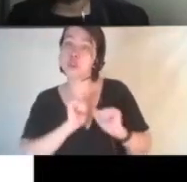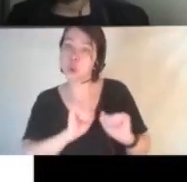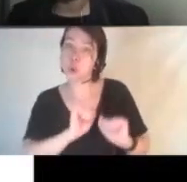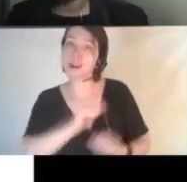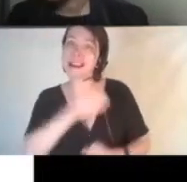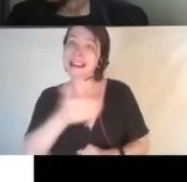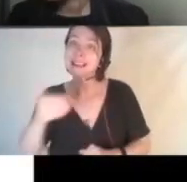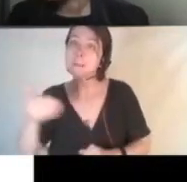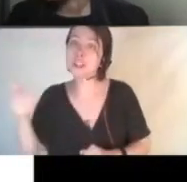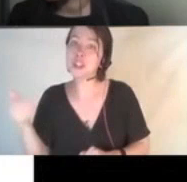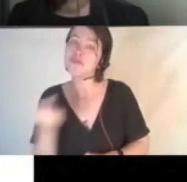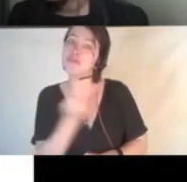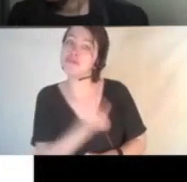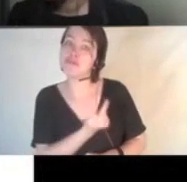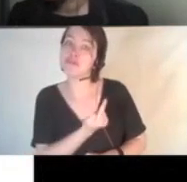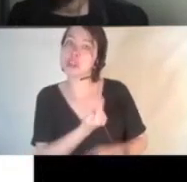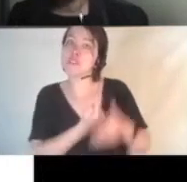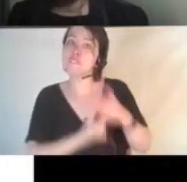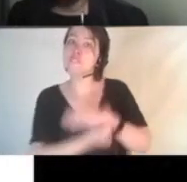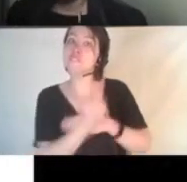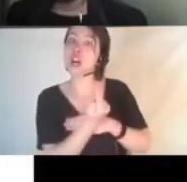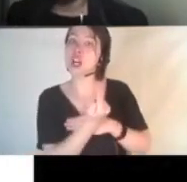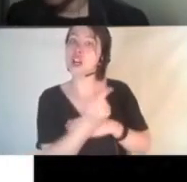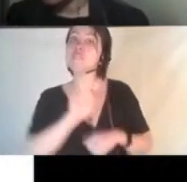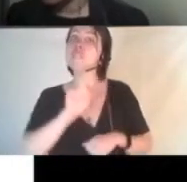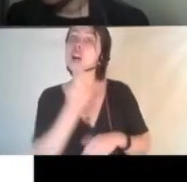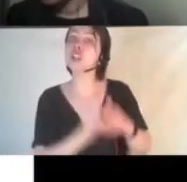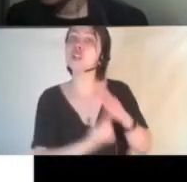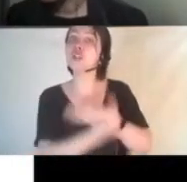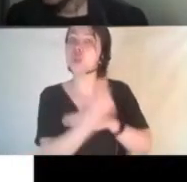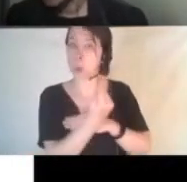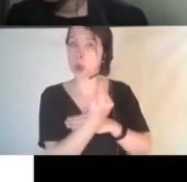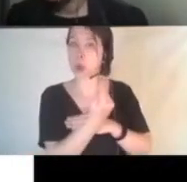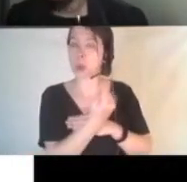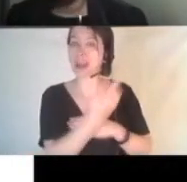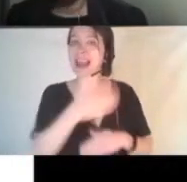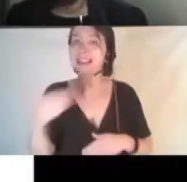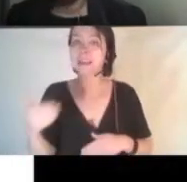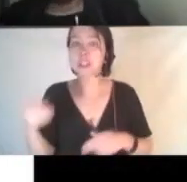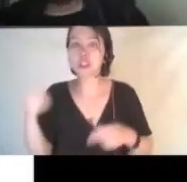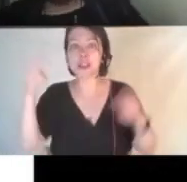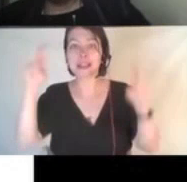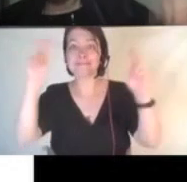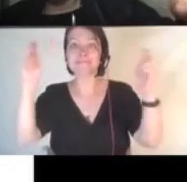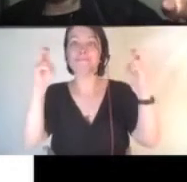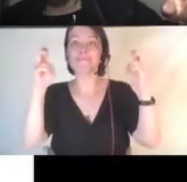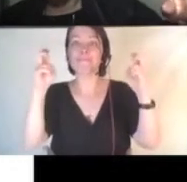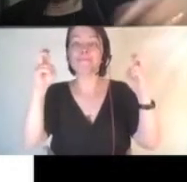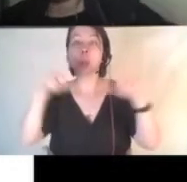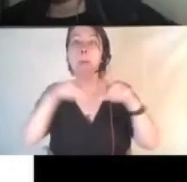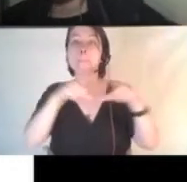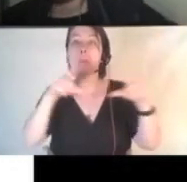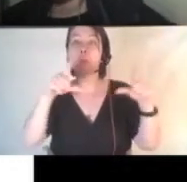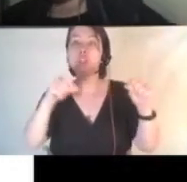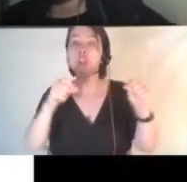your first solo exhibition was Postcards from Brighton. In Brighton, yeah. Yep. So and that's top